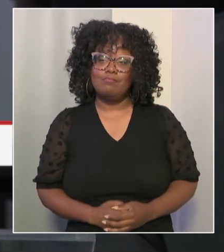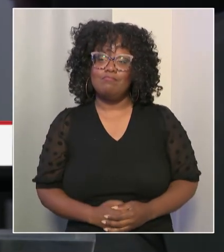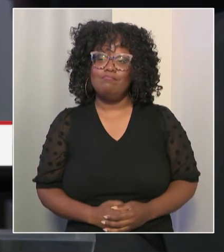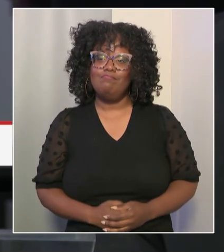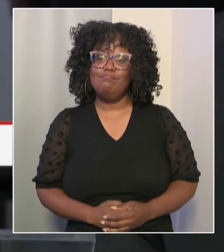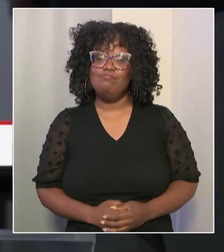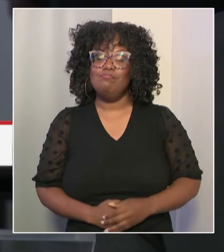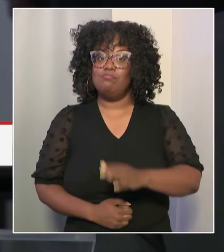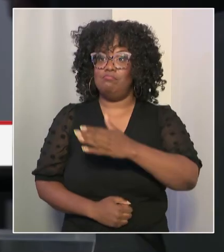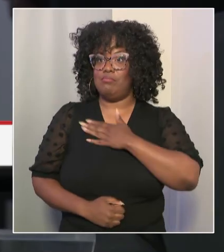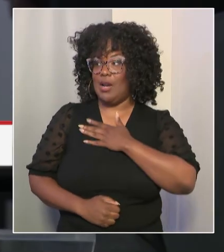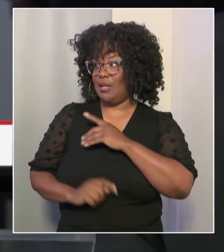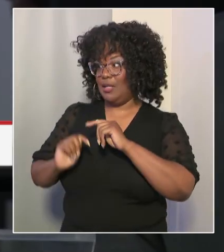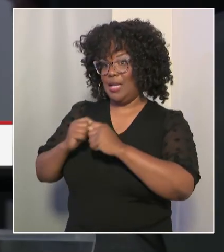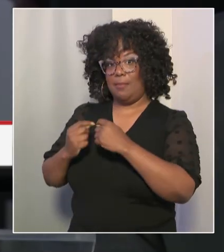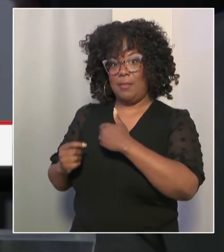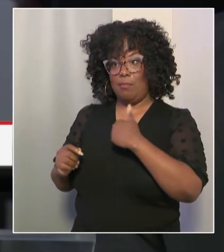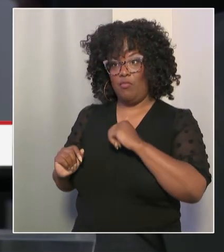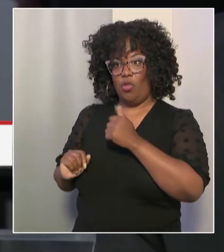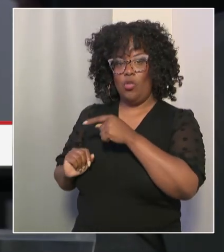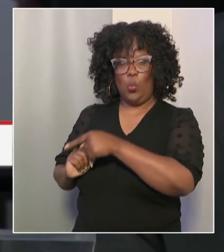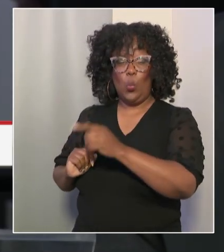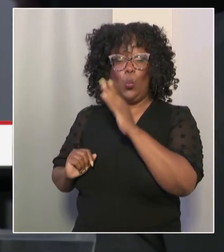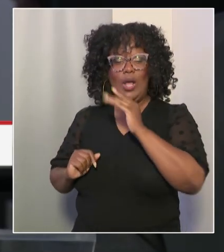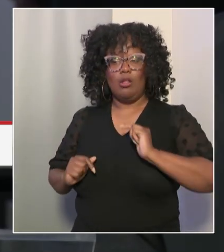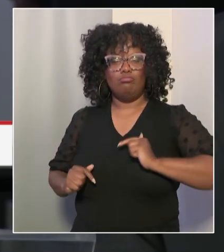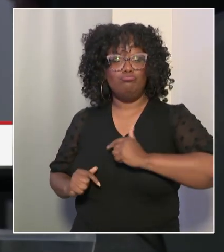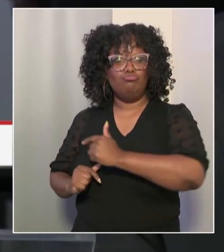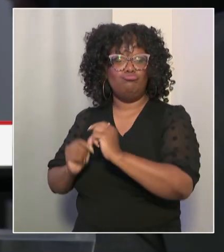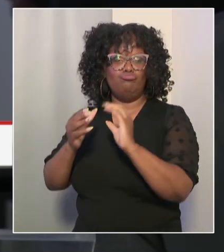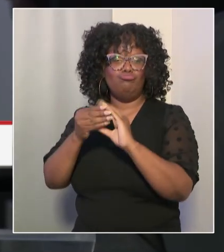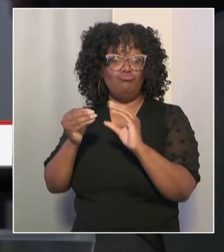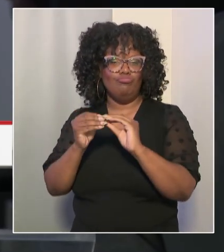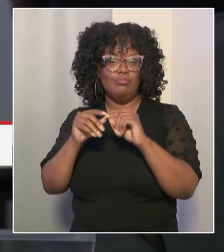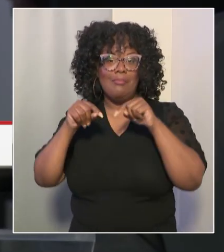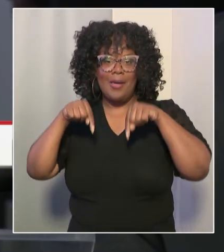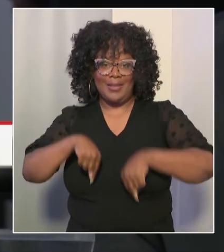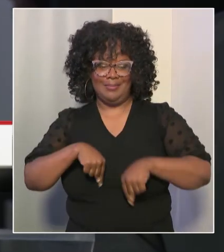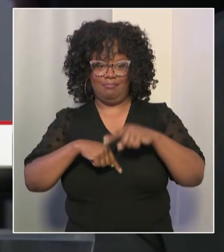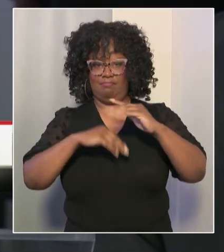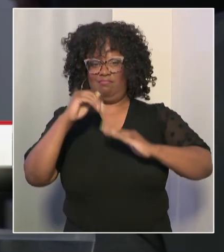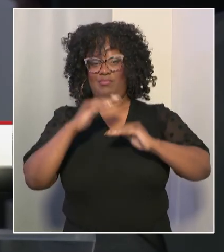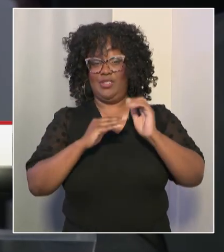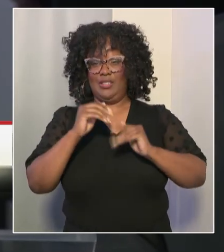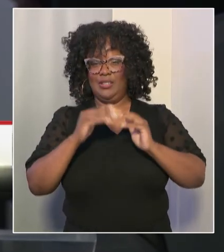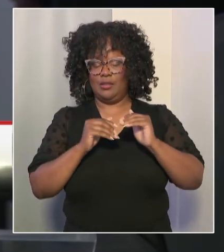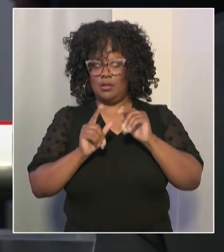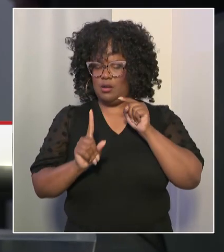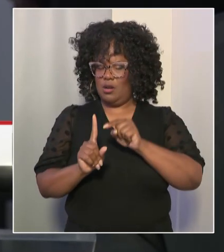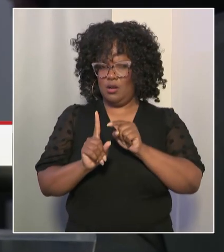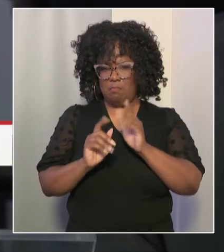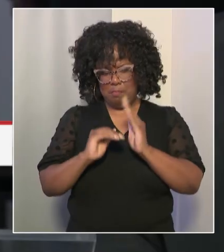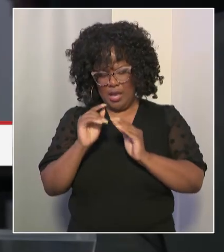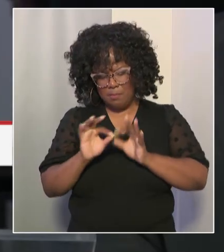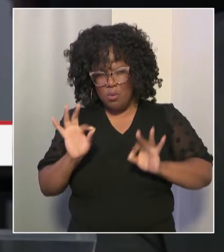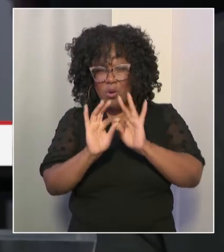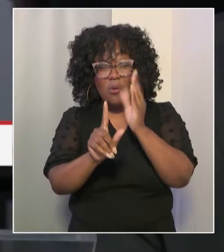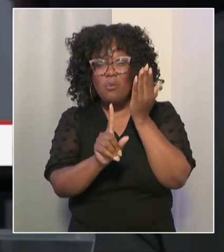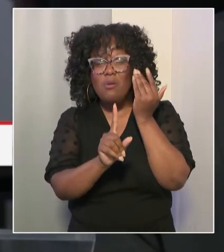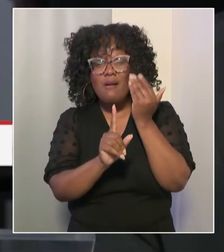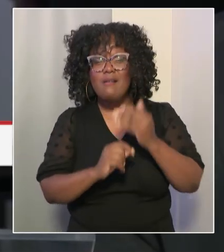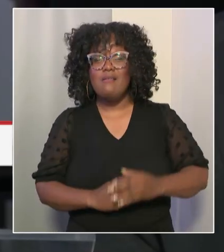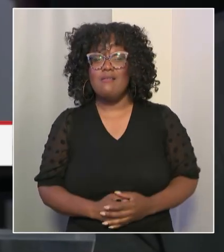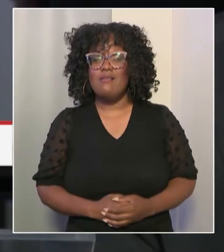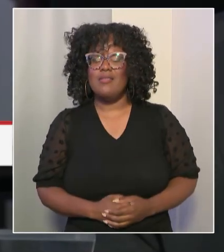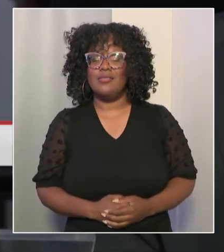McGaffin to talk more about why this facility is so important. And of course, Director